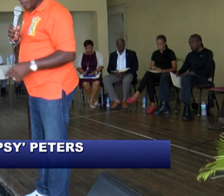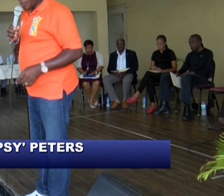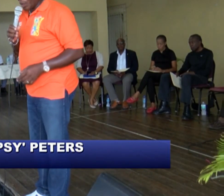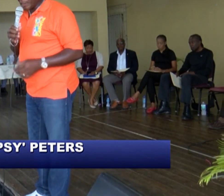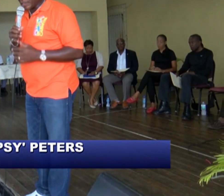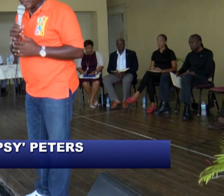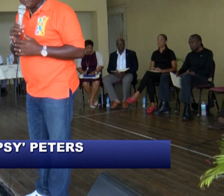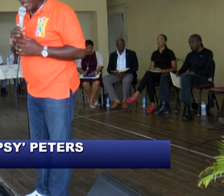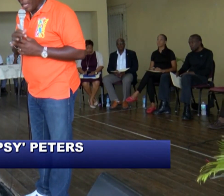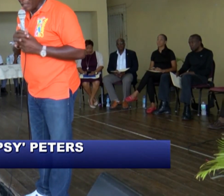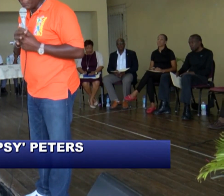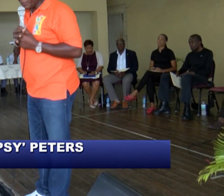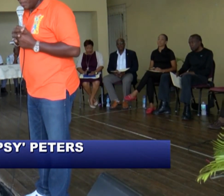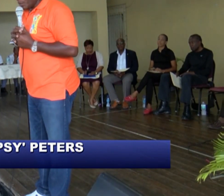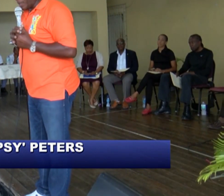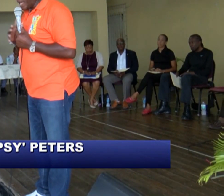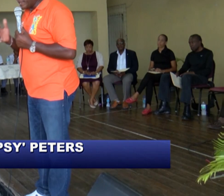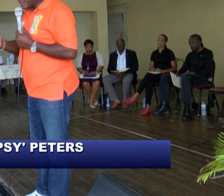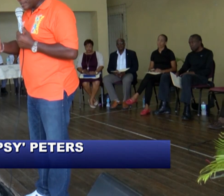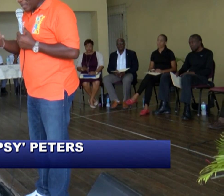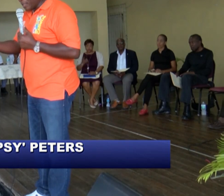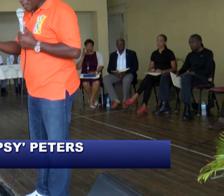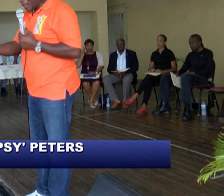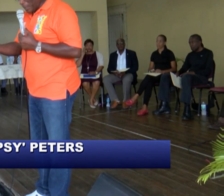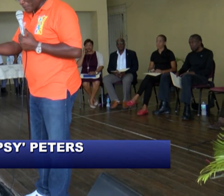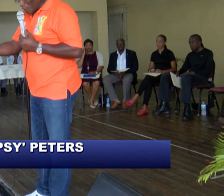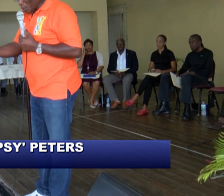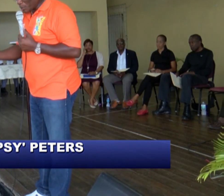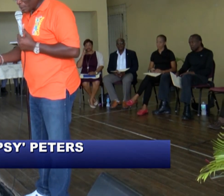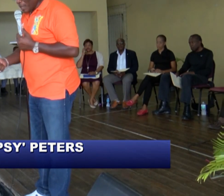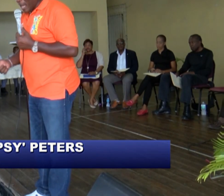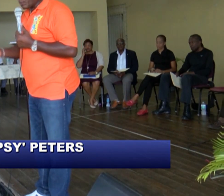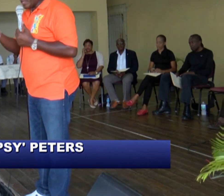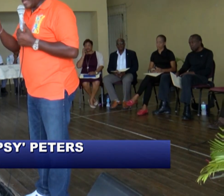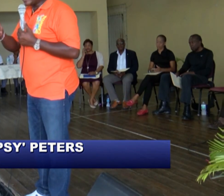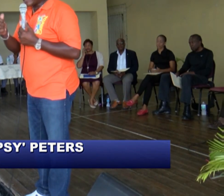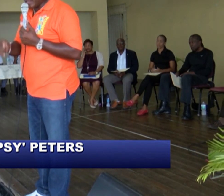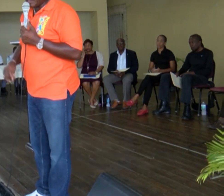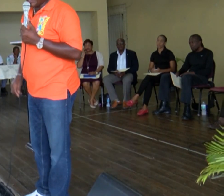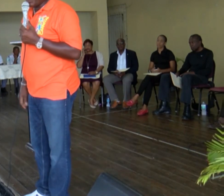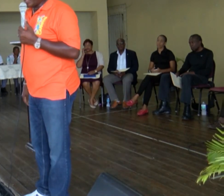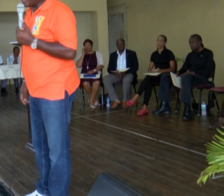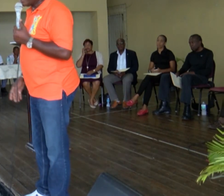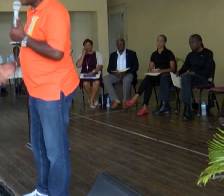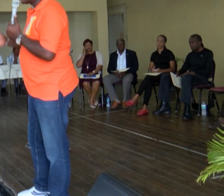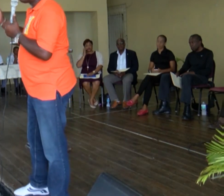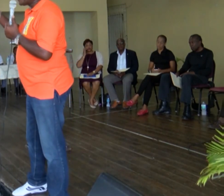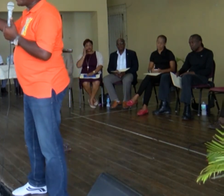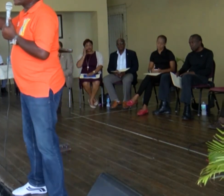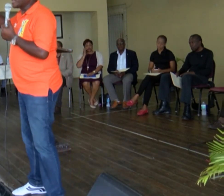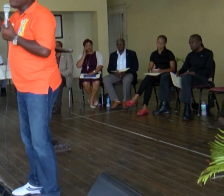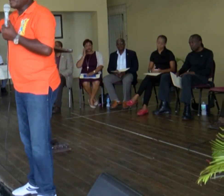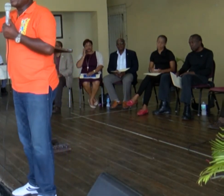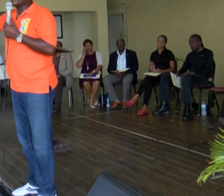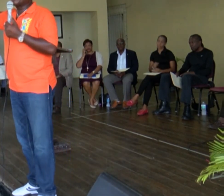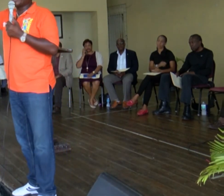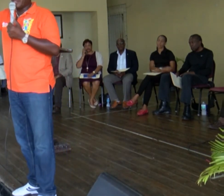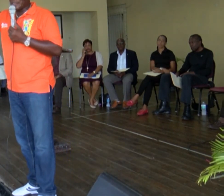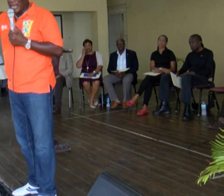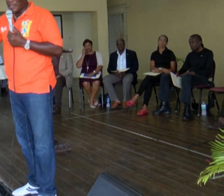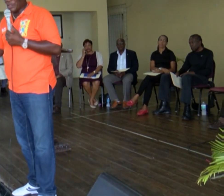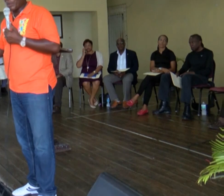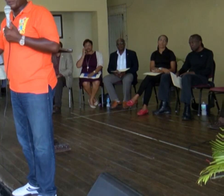is what we had to do in order to survive. We had to sing calypsos And we had to sing it in a way that the powers that be would